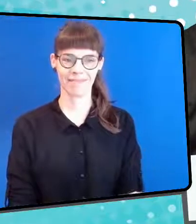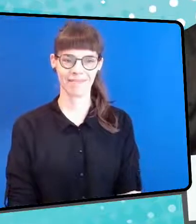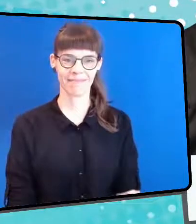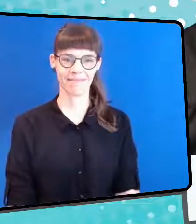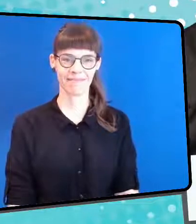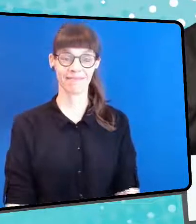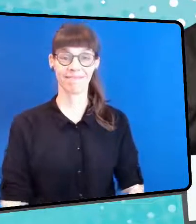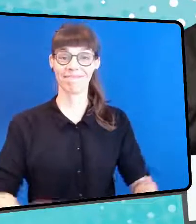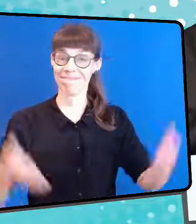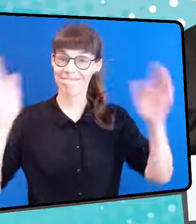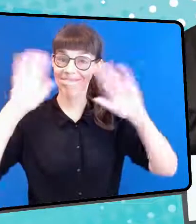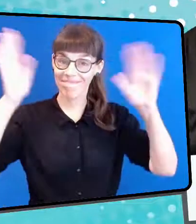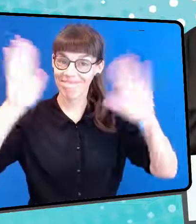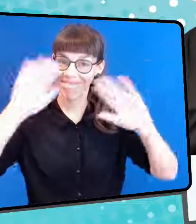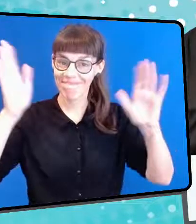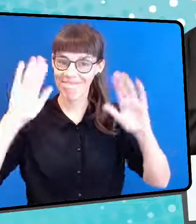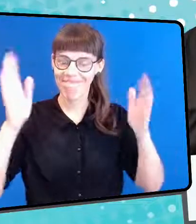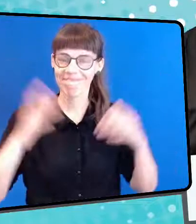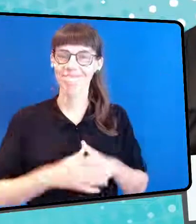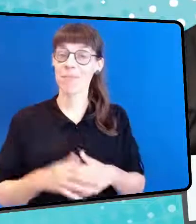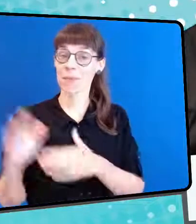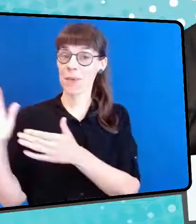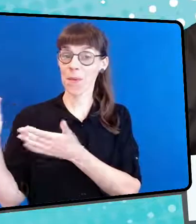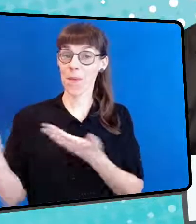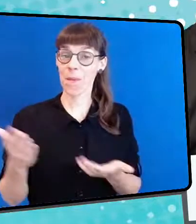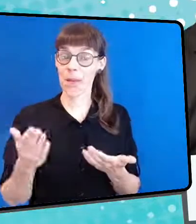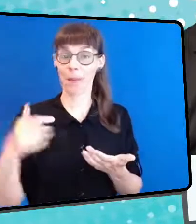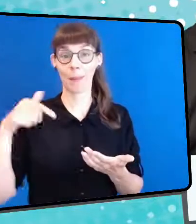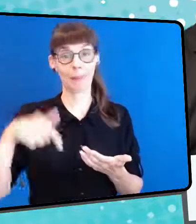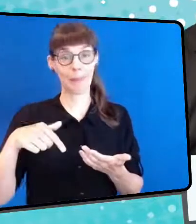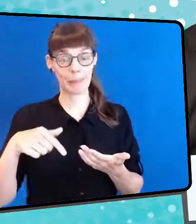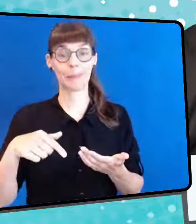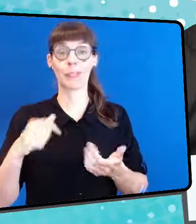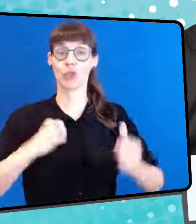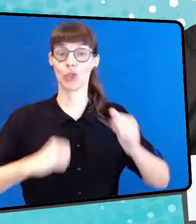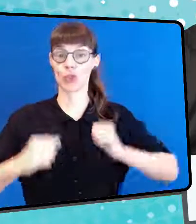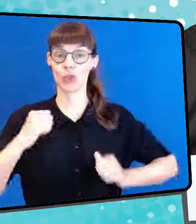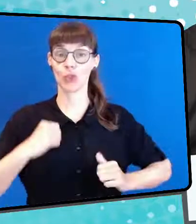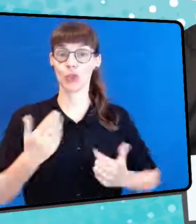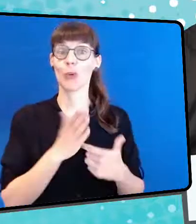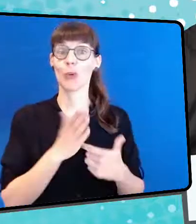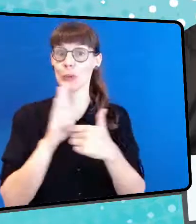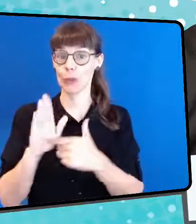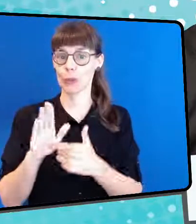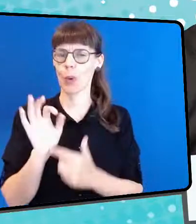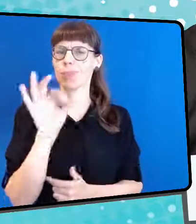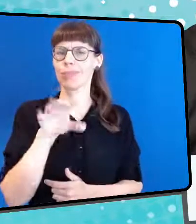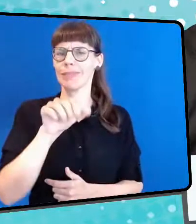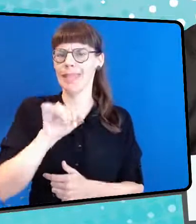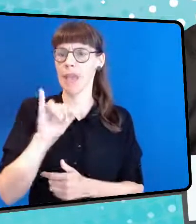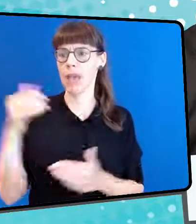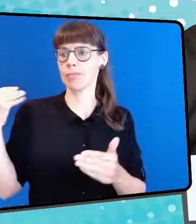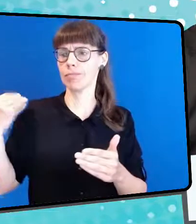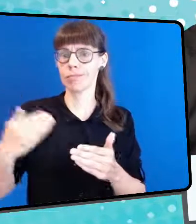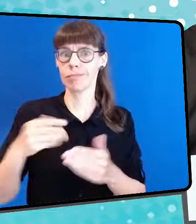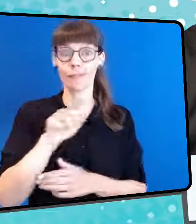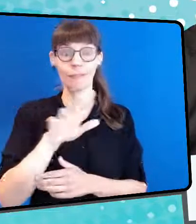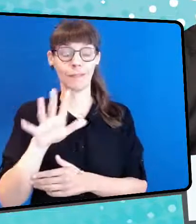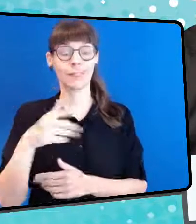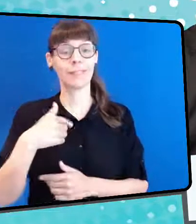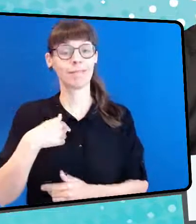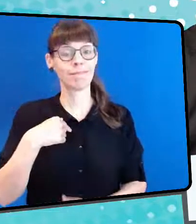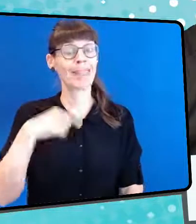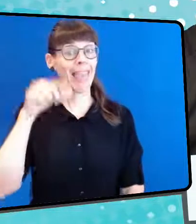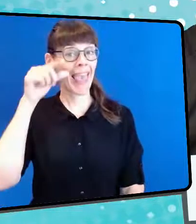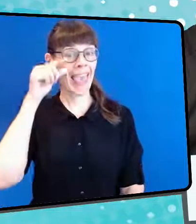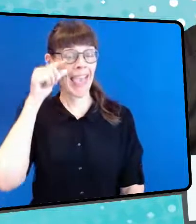Hi everyone, and welcome to the 15th A Bit of AI show. My name is Henk Boelman, I'm a white male with brown hair, wearing